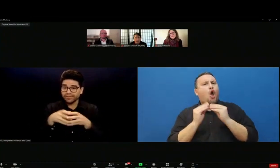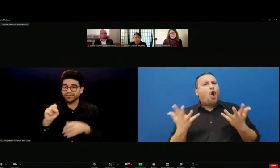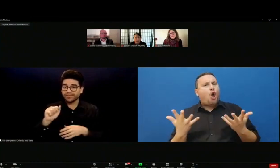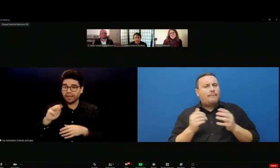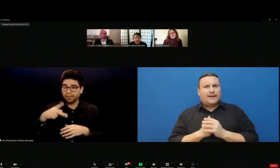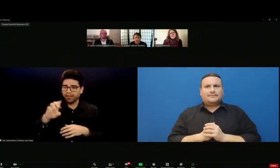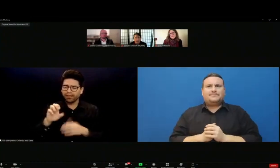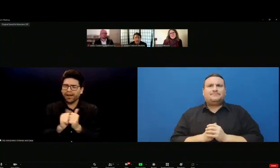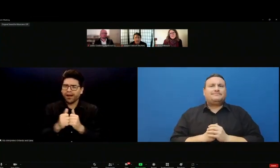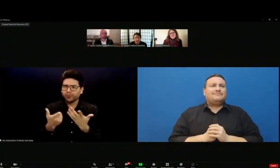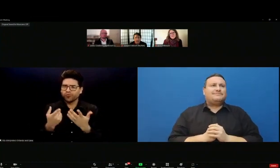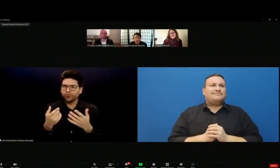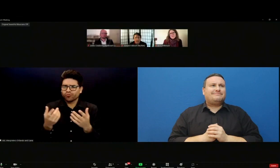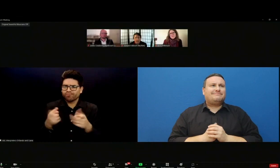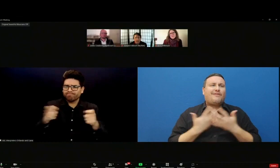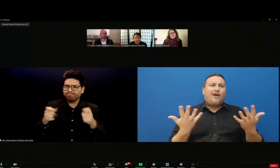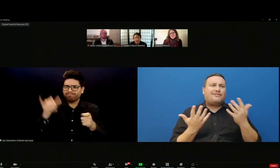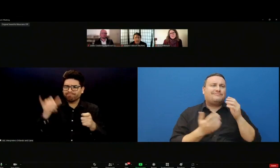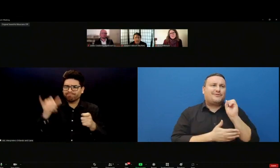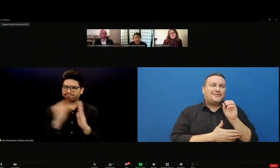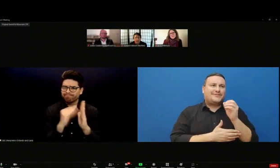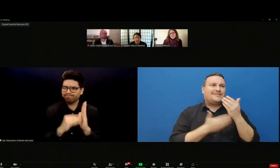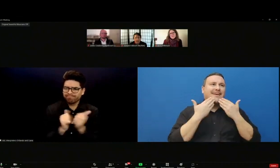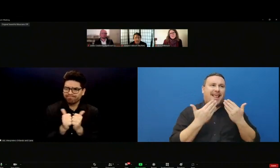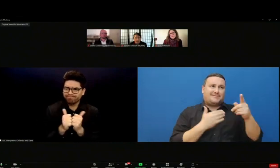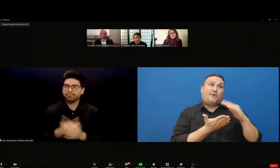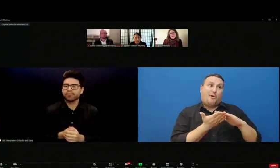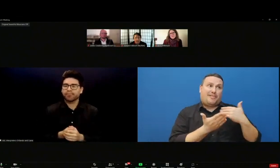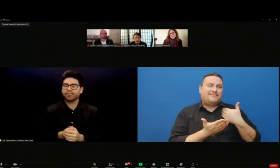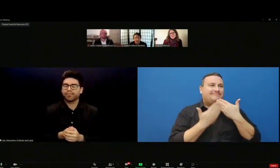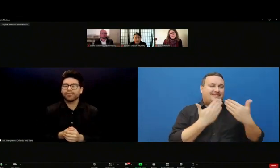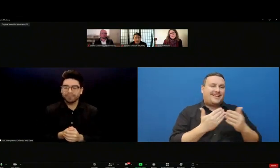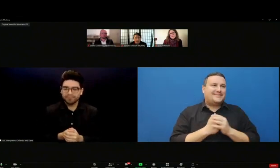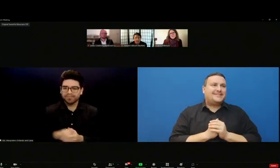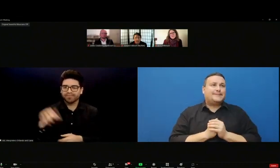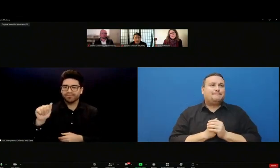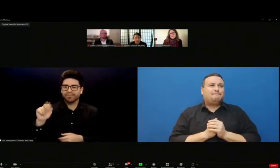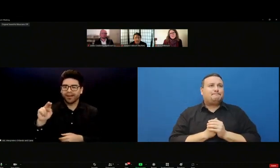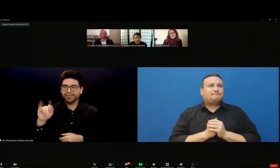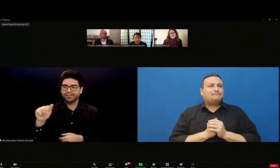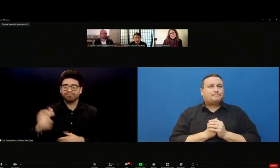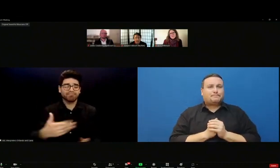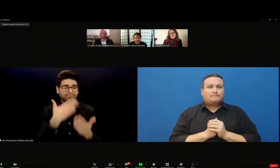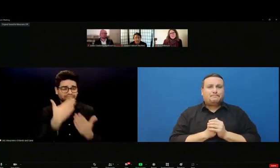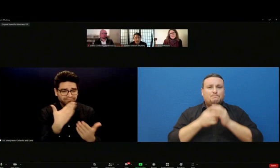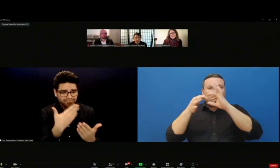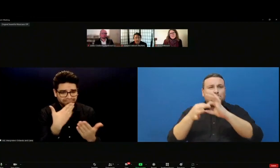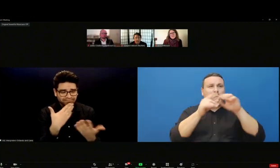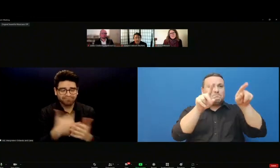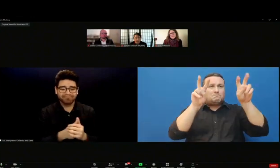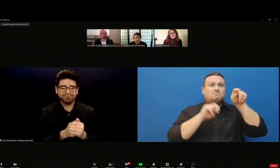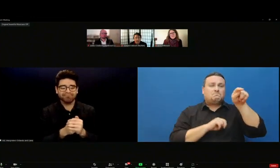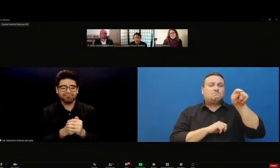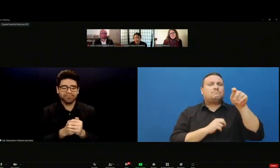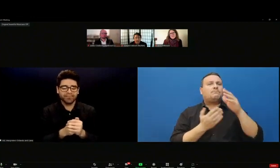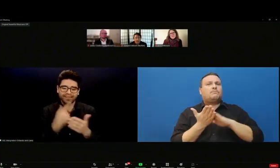Honored Madame, thank you for your compliments. As for your question, variability, of course, is